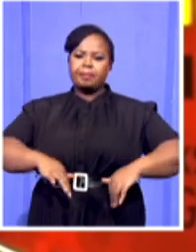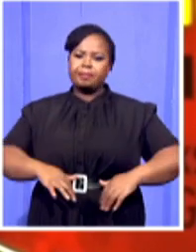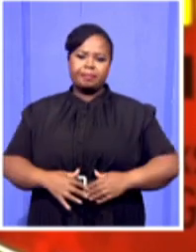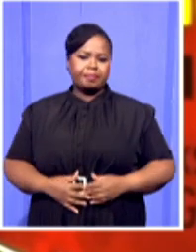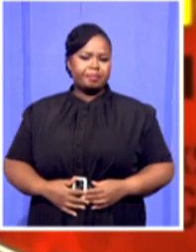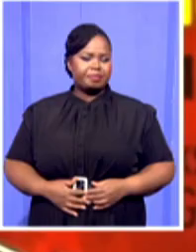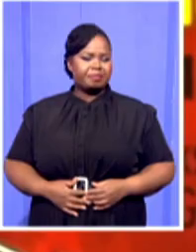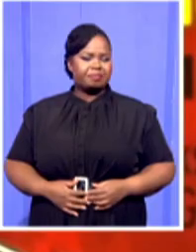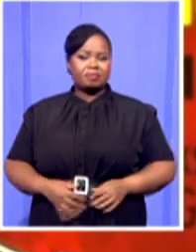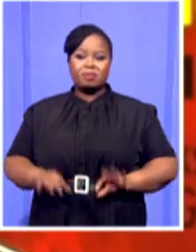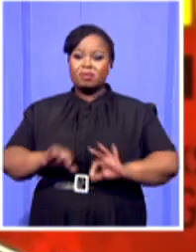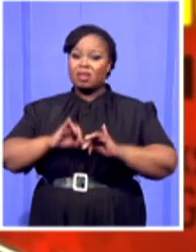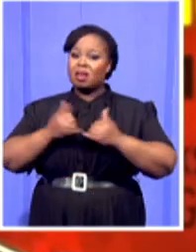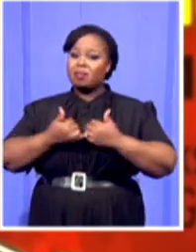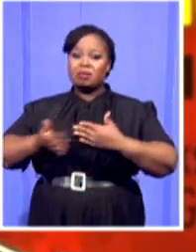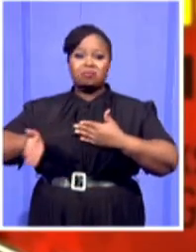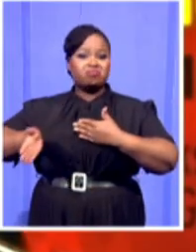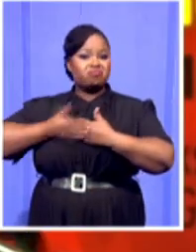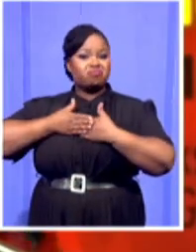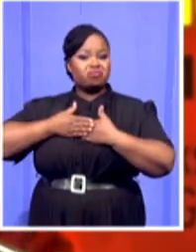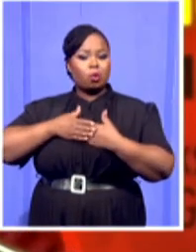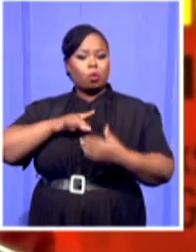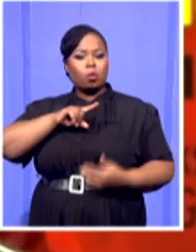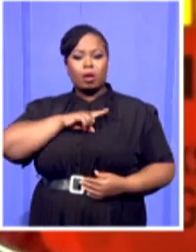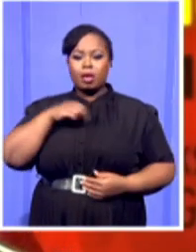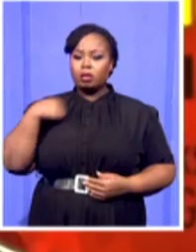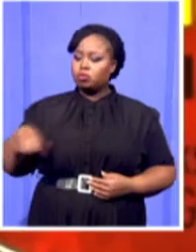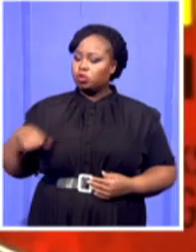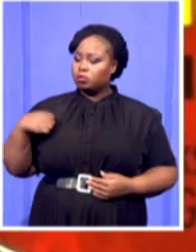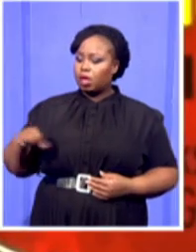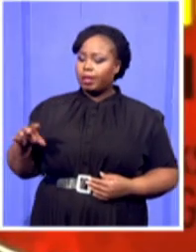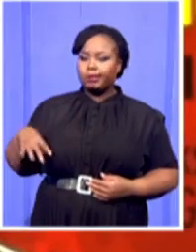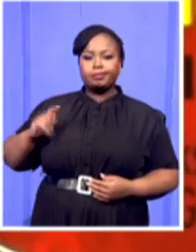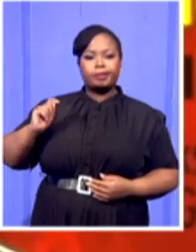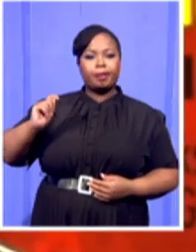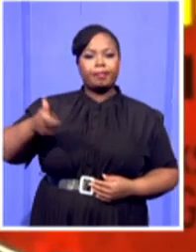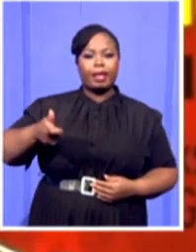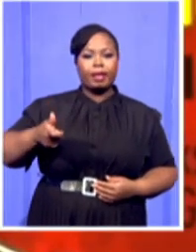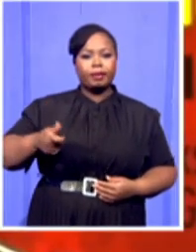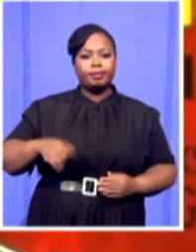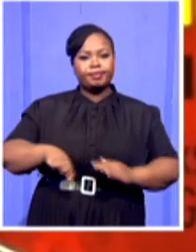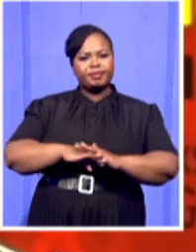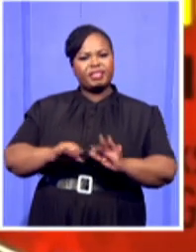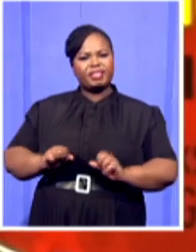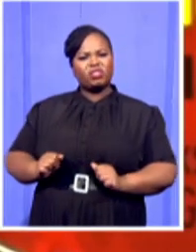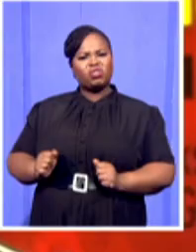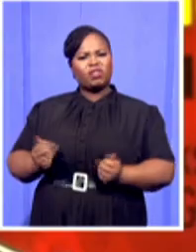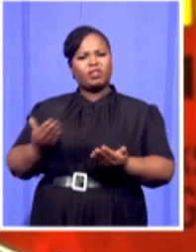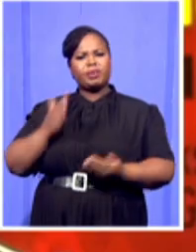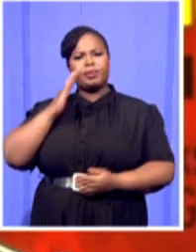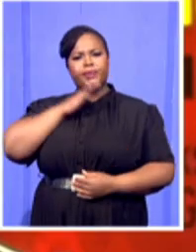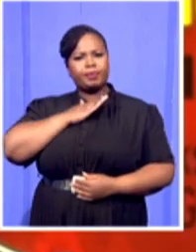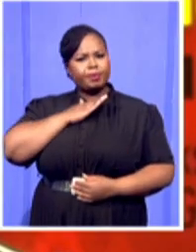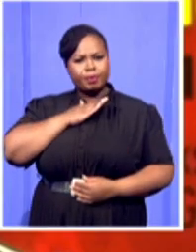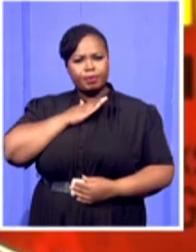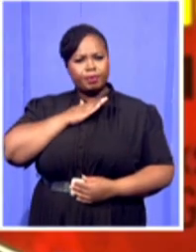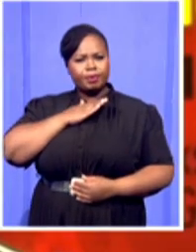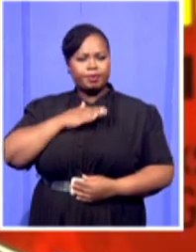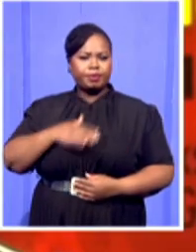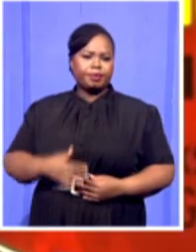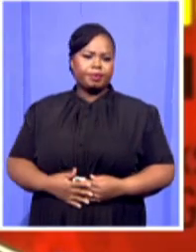Companies are closing because municipalities cannot pay basic services or provide them.